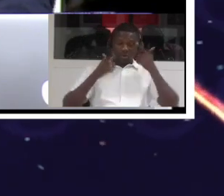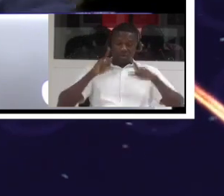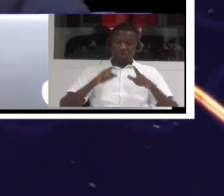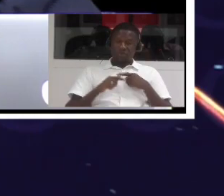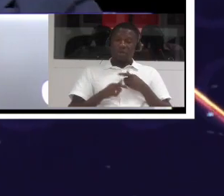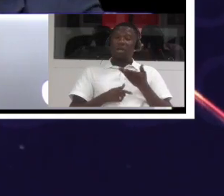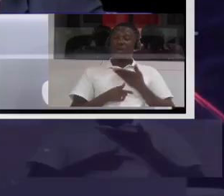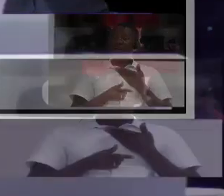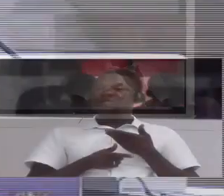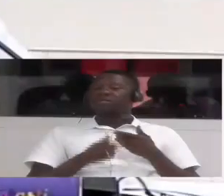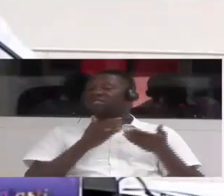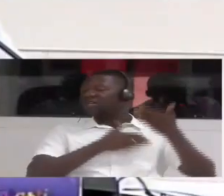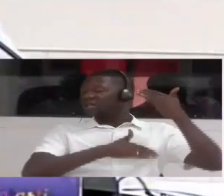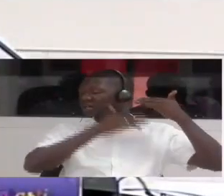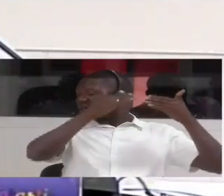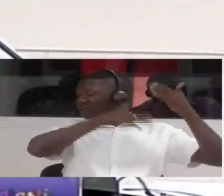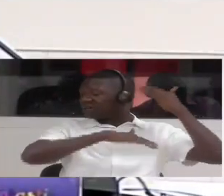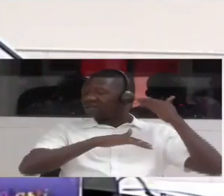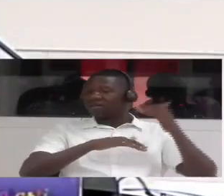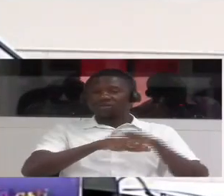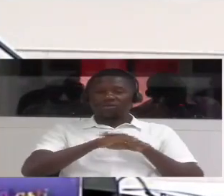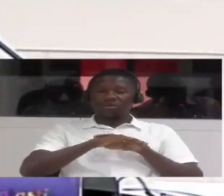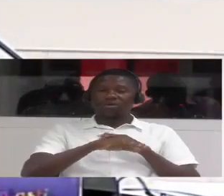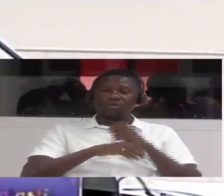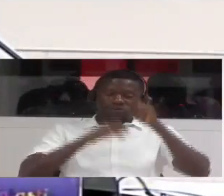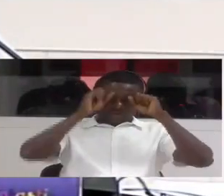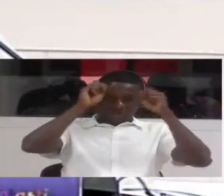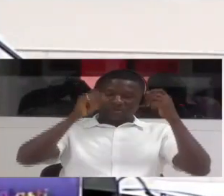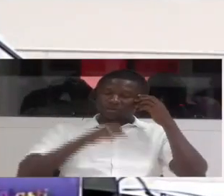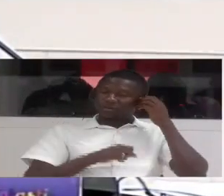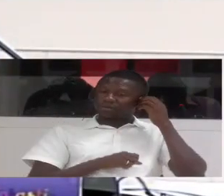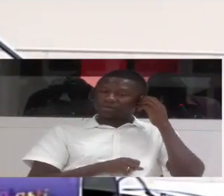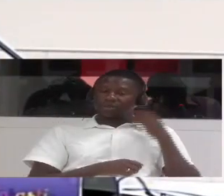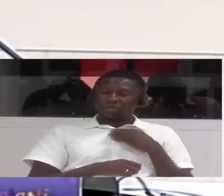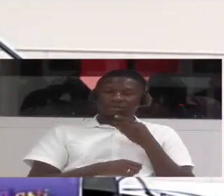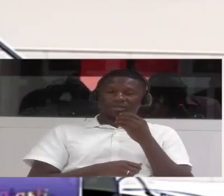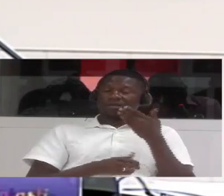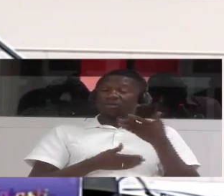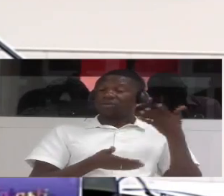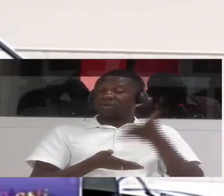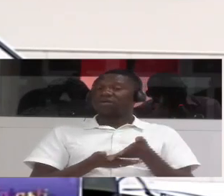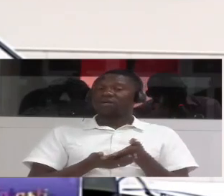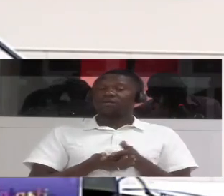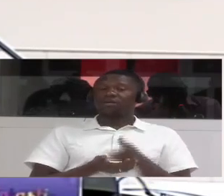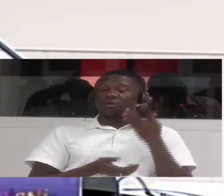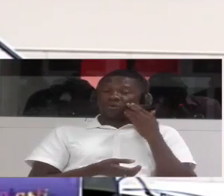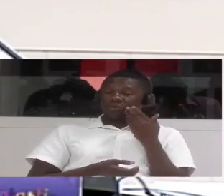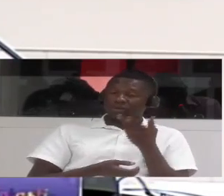the colonial government. And of course, they were here